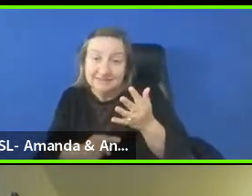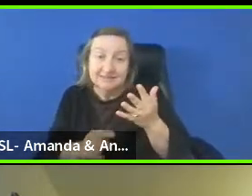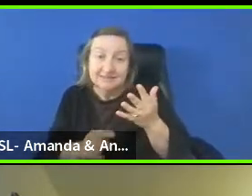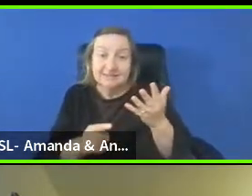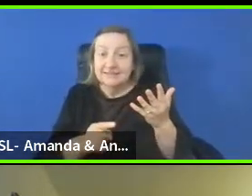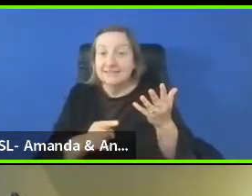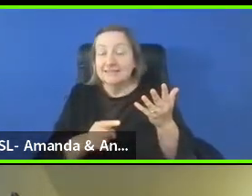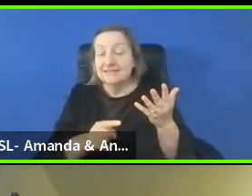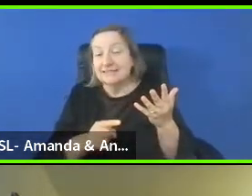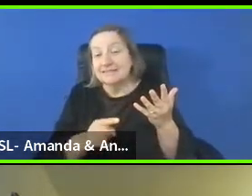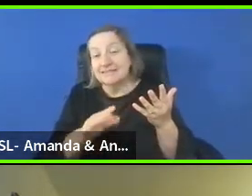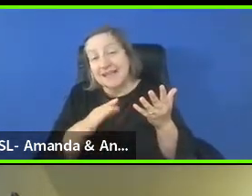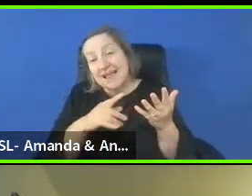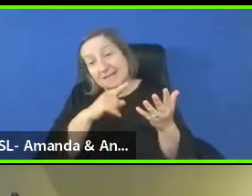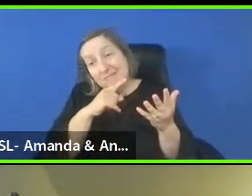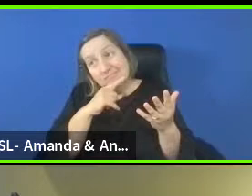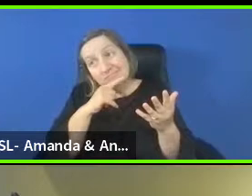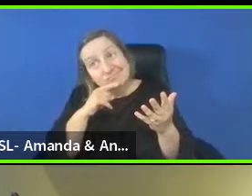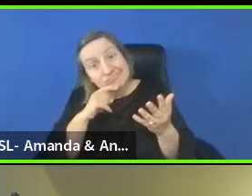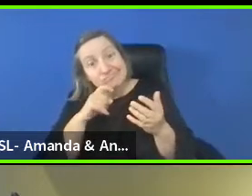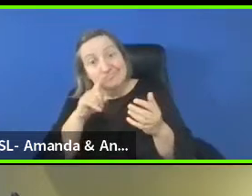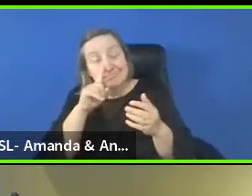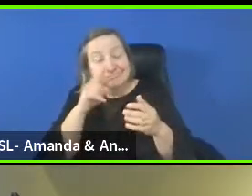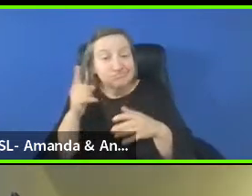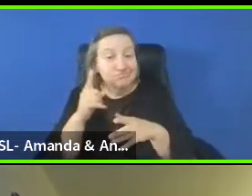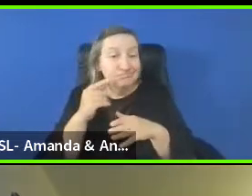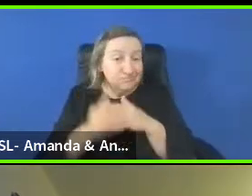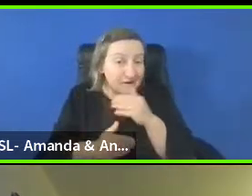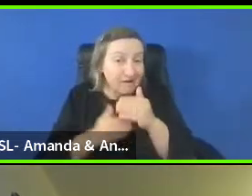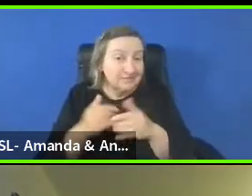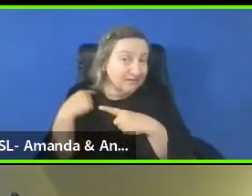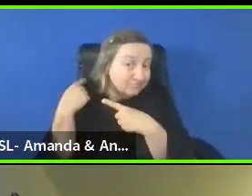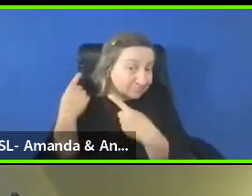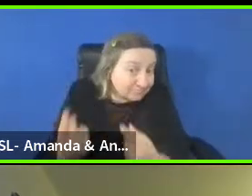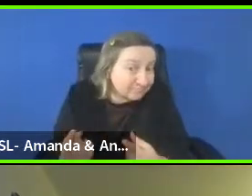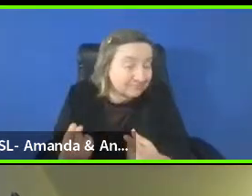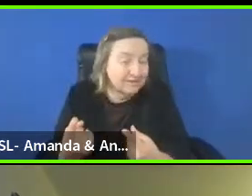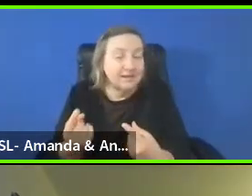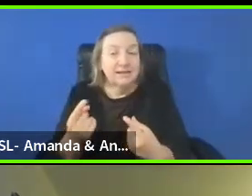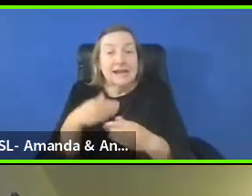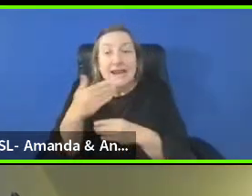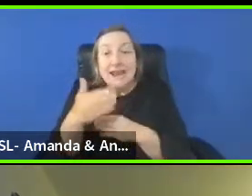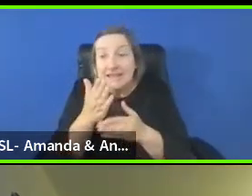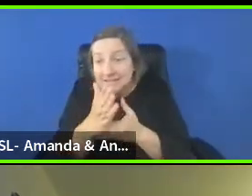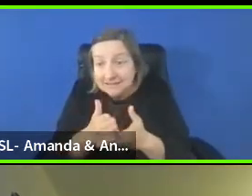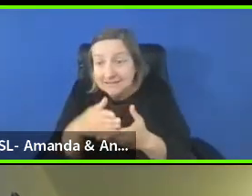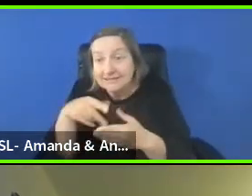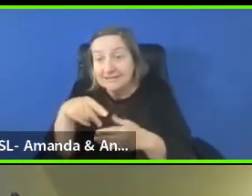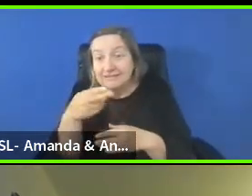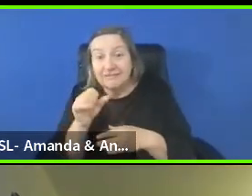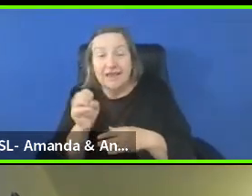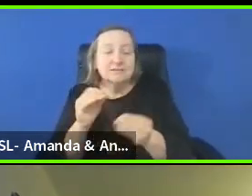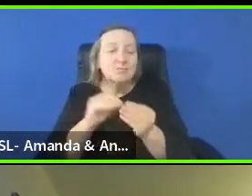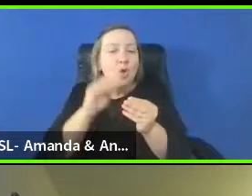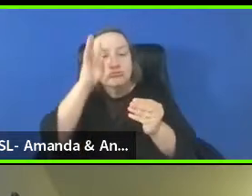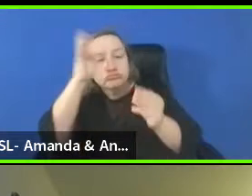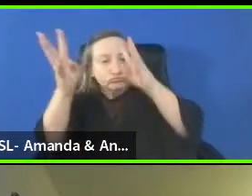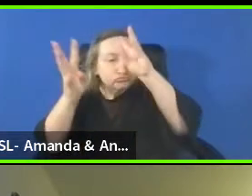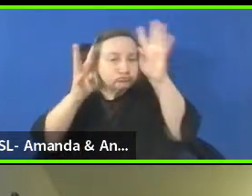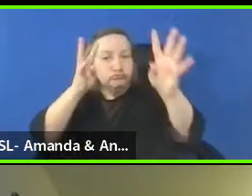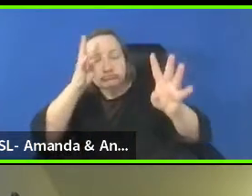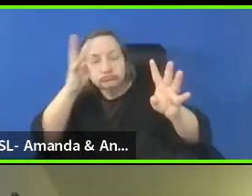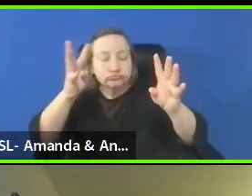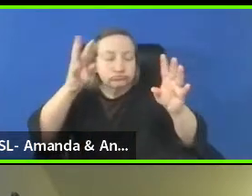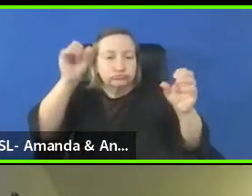of dry, kind of process oriented. I think the next phase is you're going to see the creativity phases